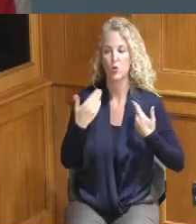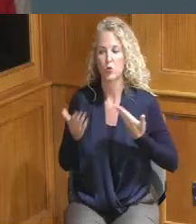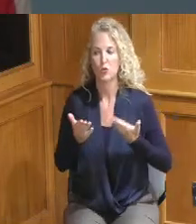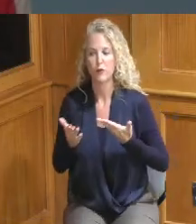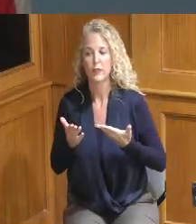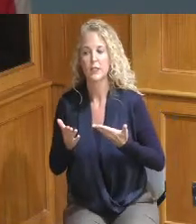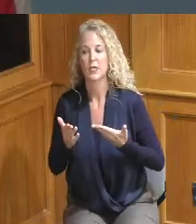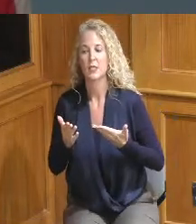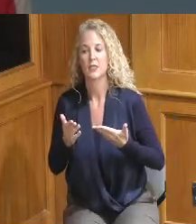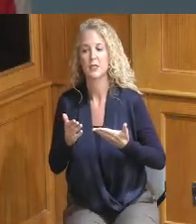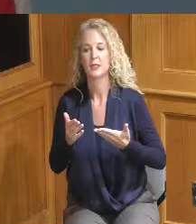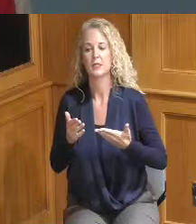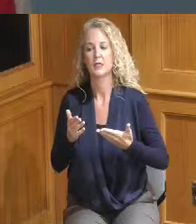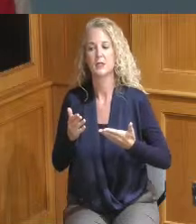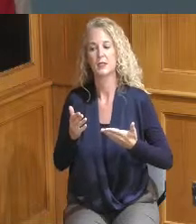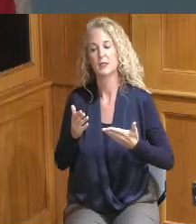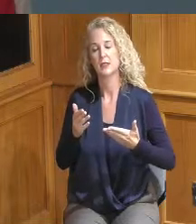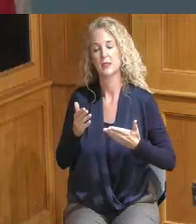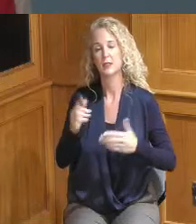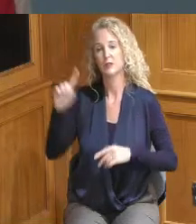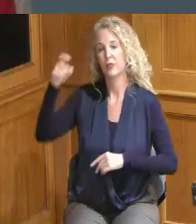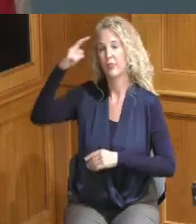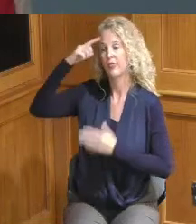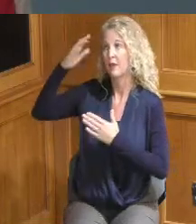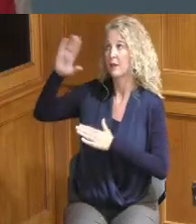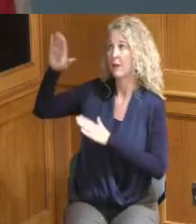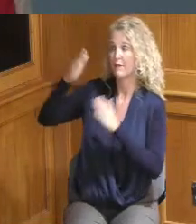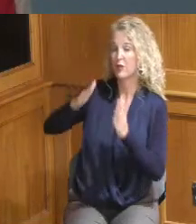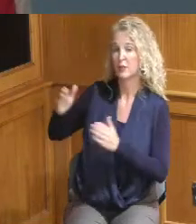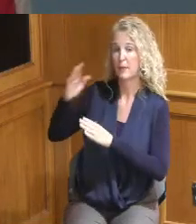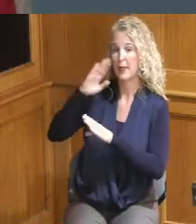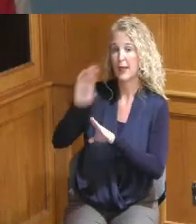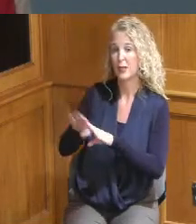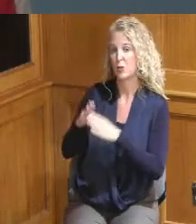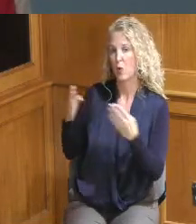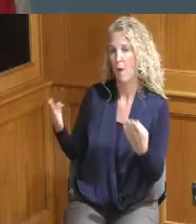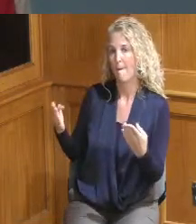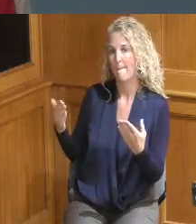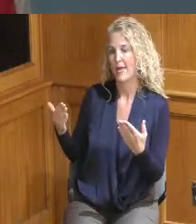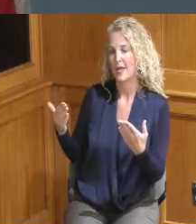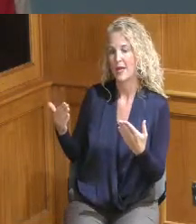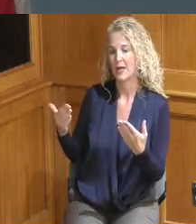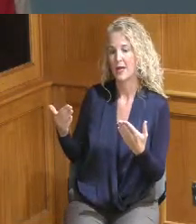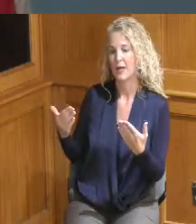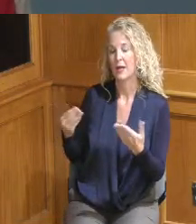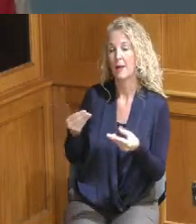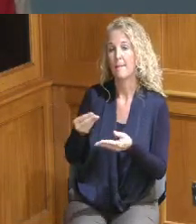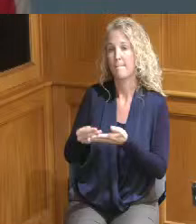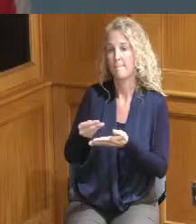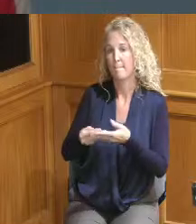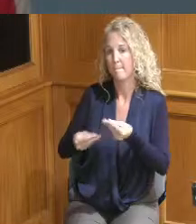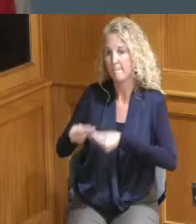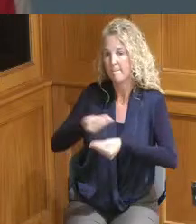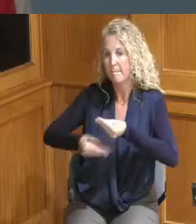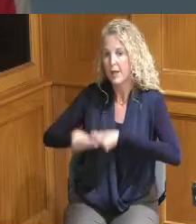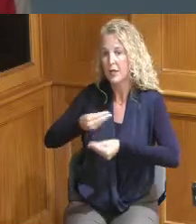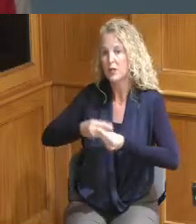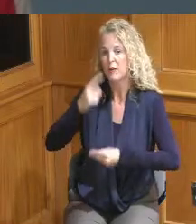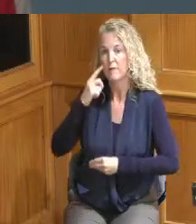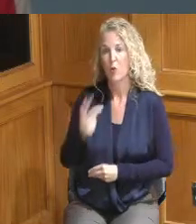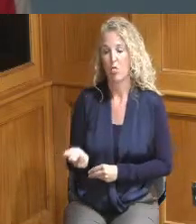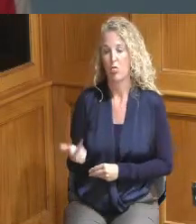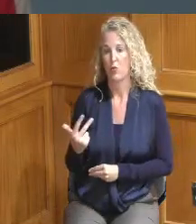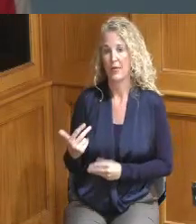we look at the governor's plan to open up. And we talked earlier this week about budgeting for 3